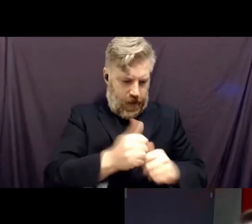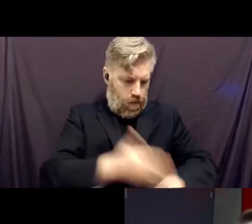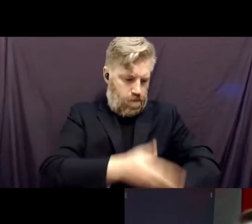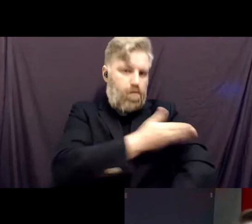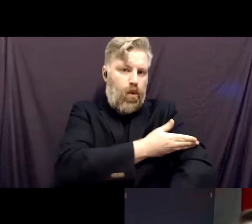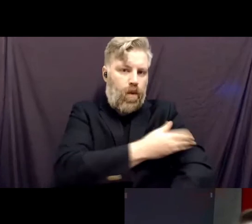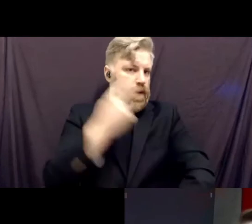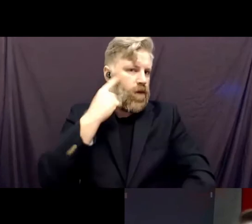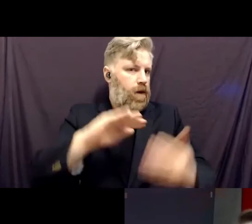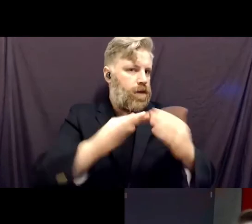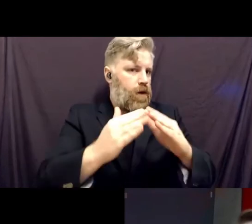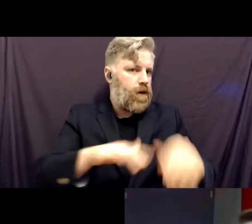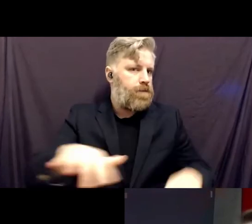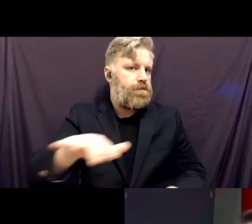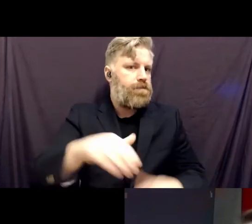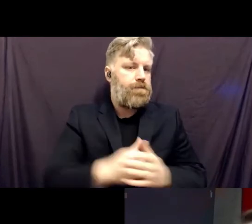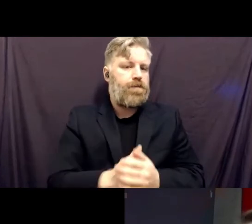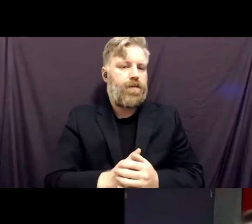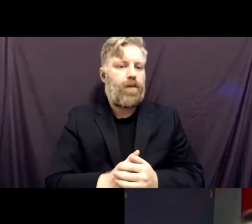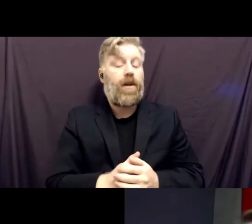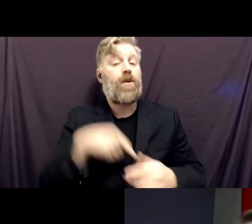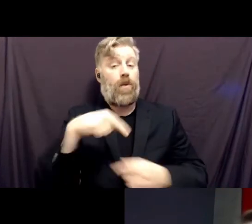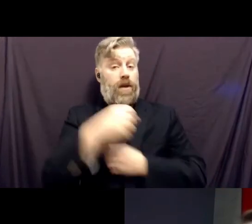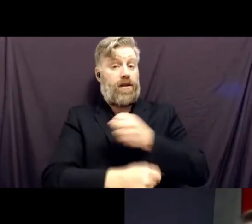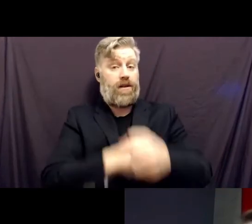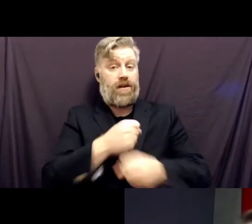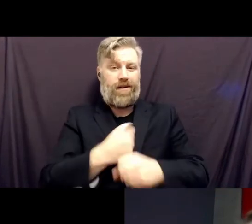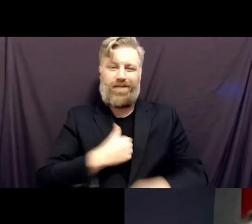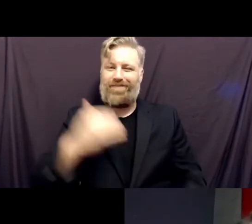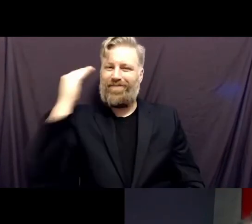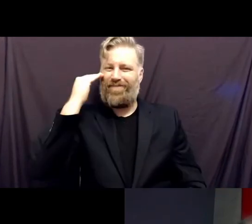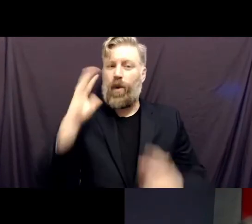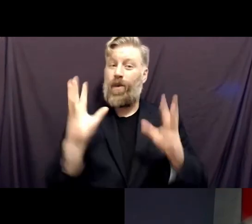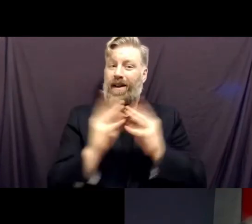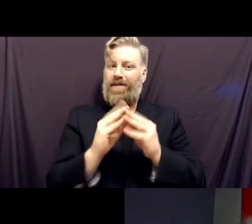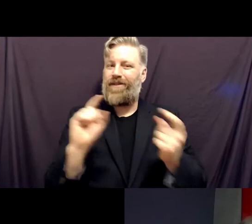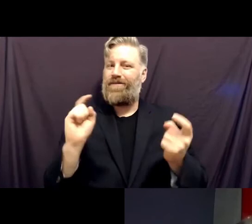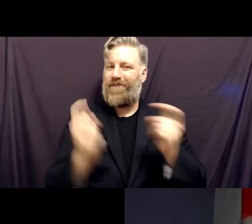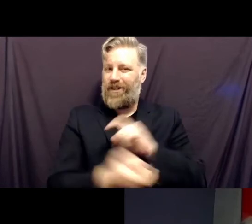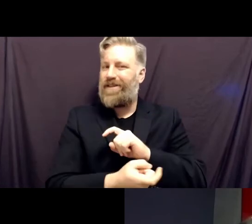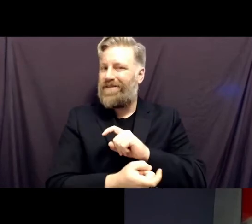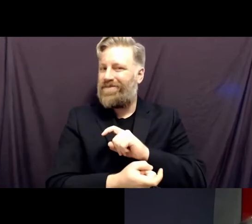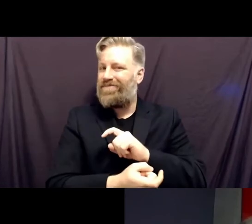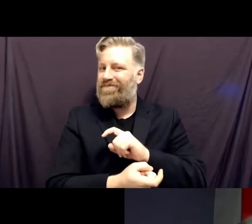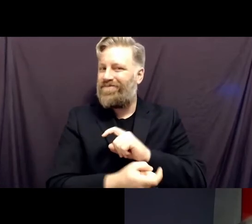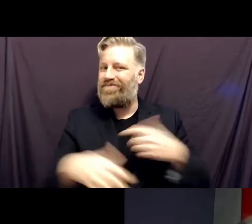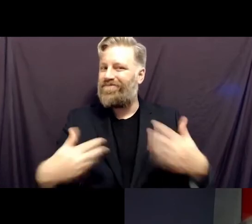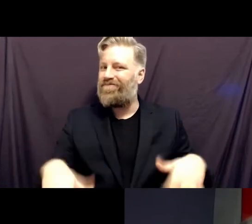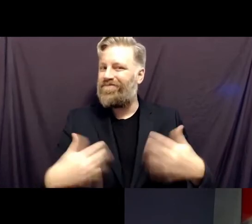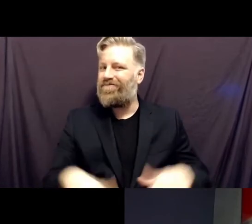Additionally, we know that this year has changed the conference and event landscape